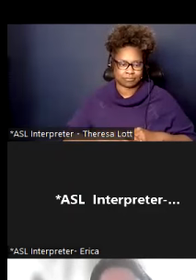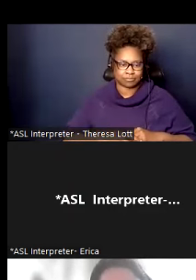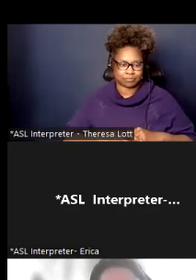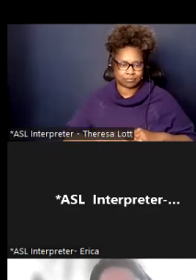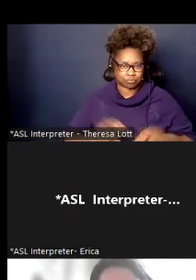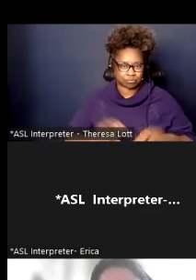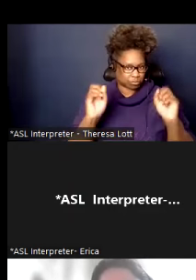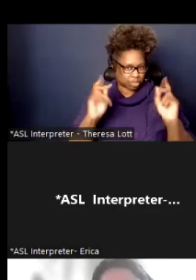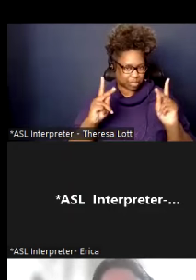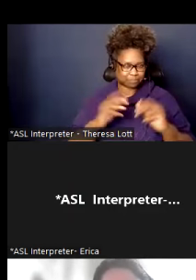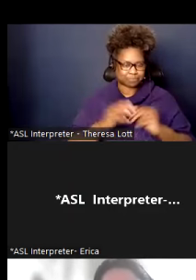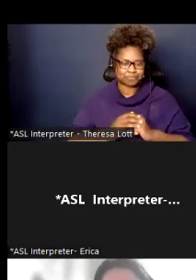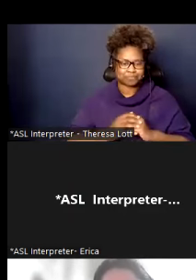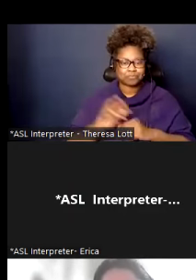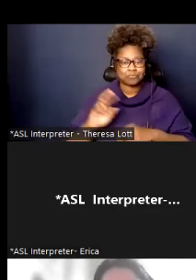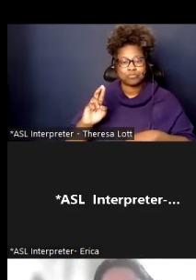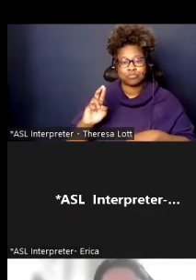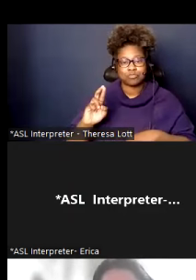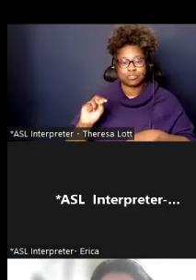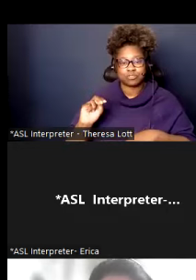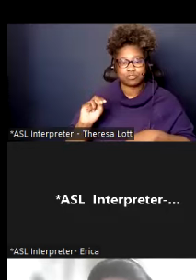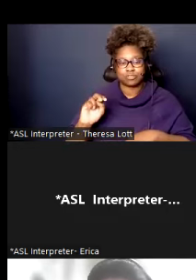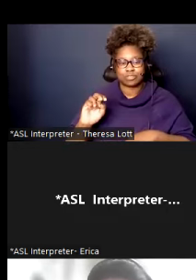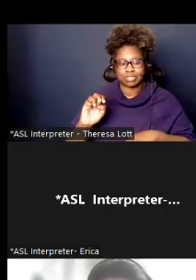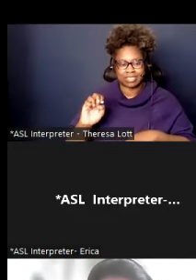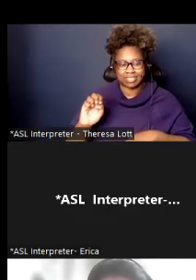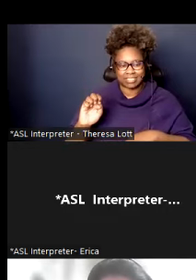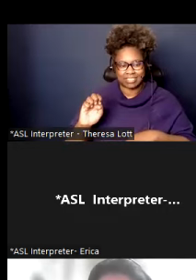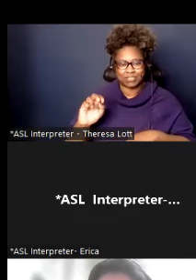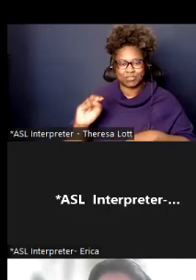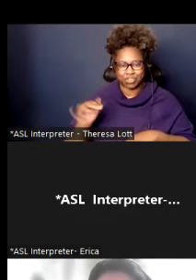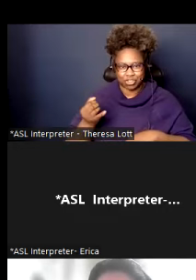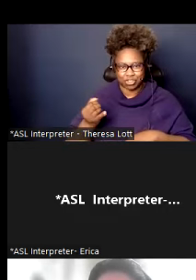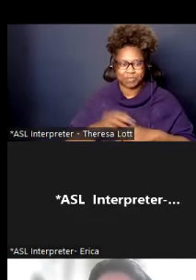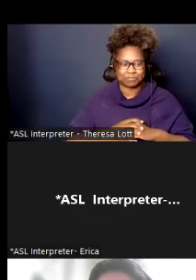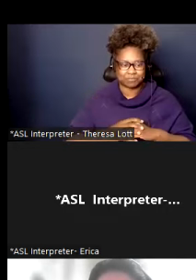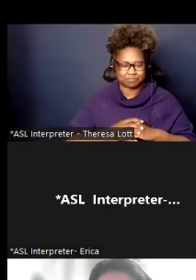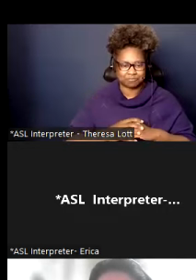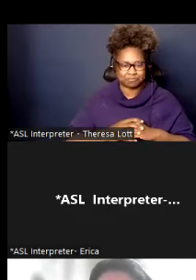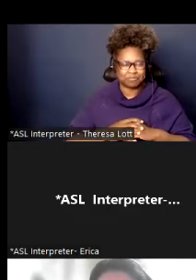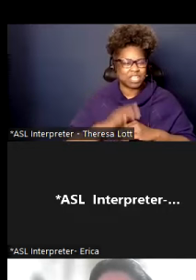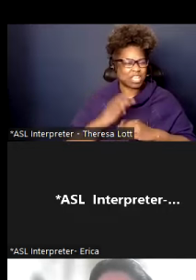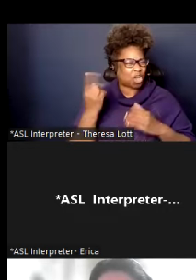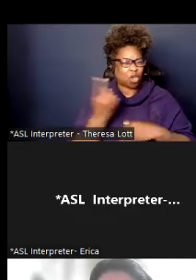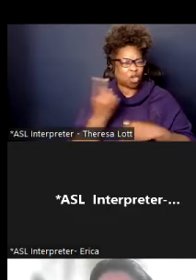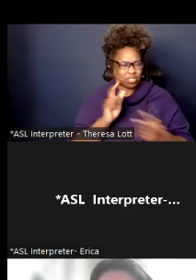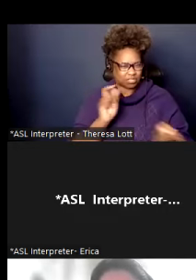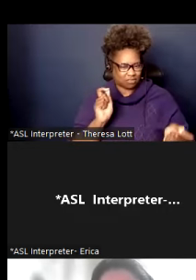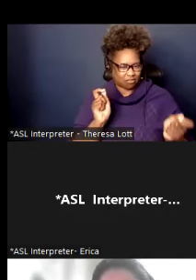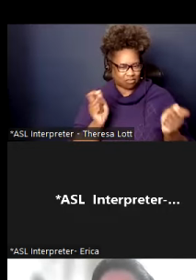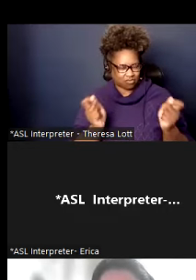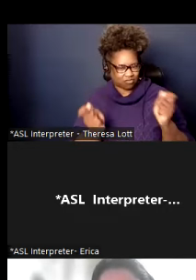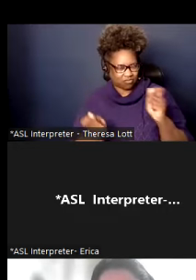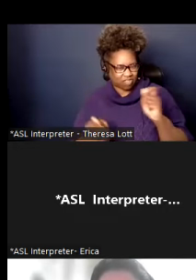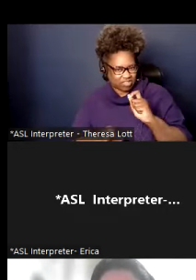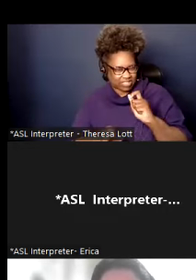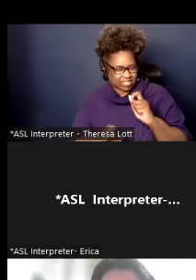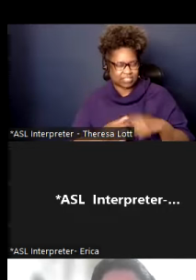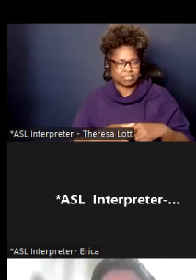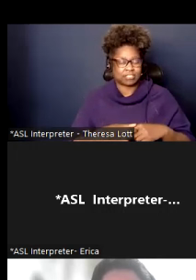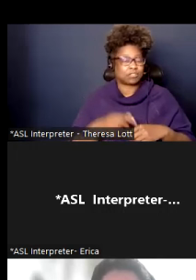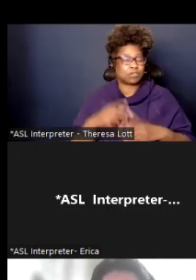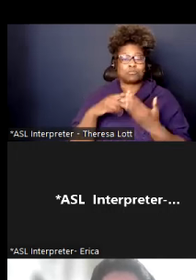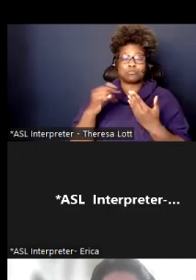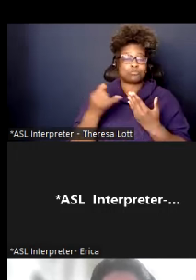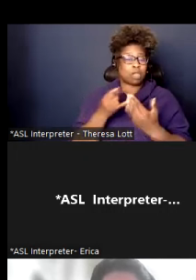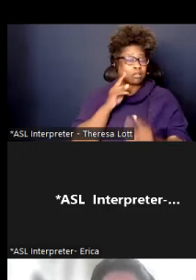Okay, so Resilient Northeast New Jersey is always evolving. Here's a quick overview of the project and what we're looking to do.